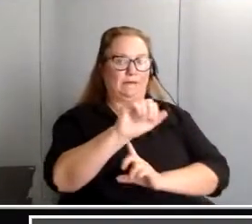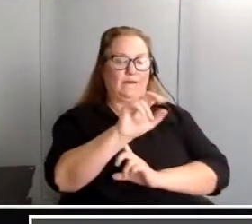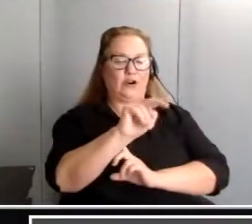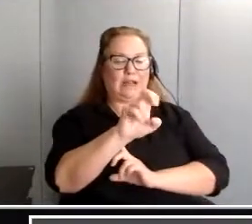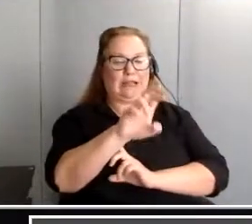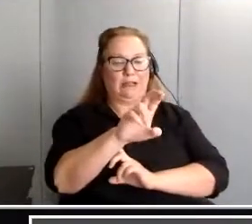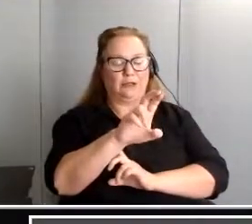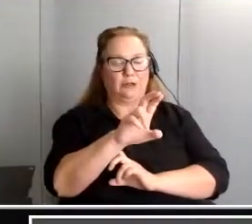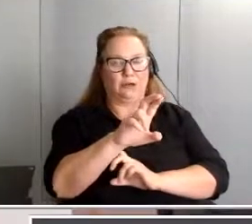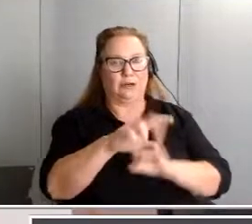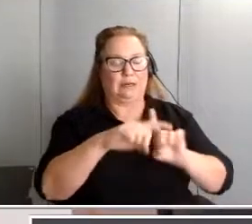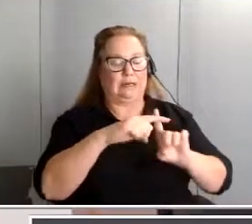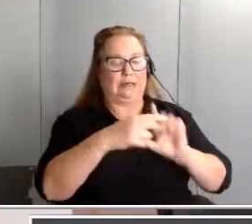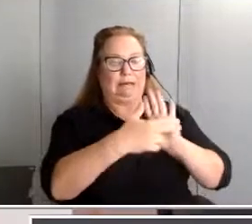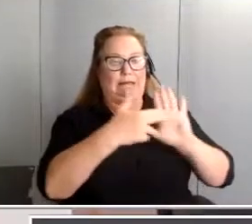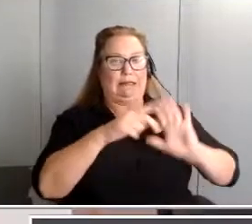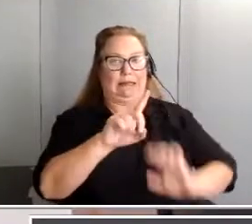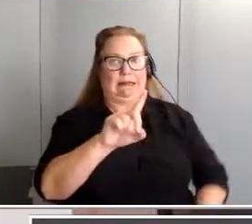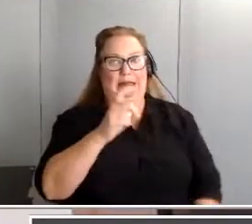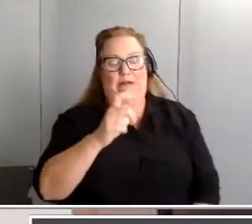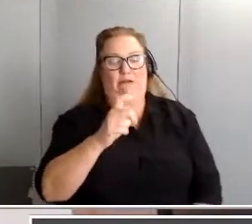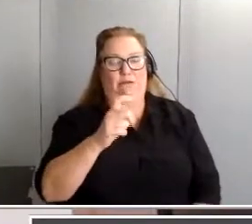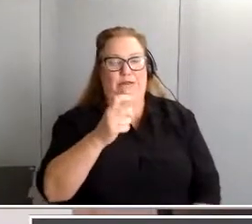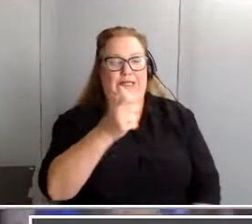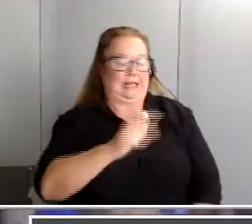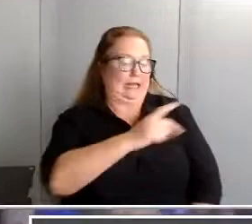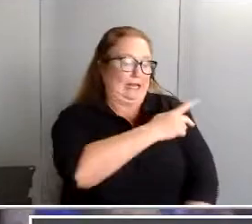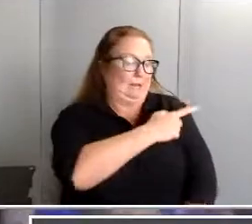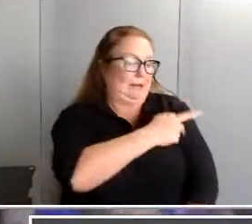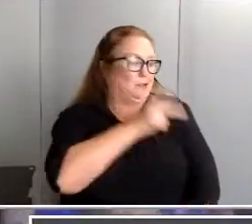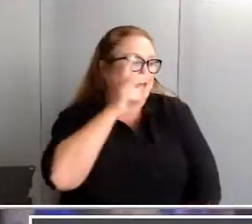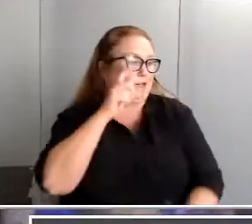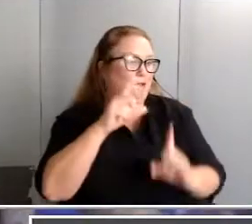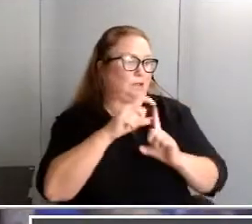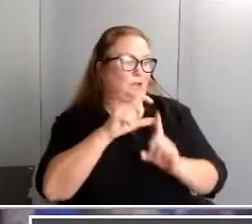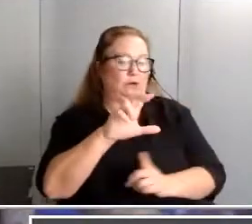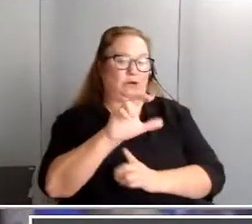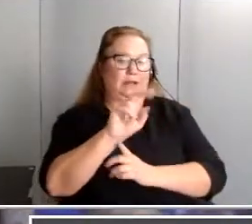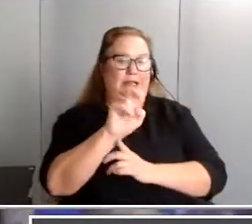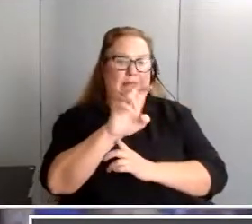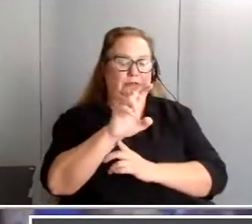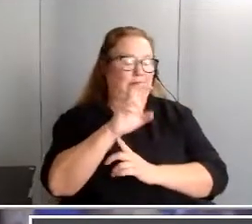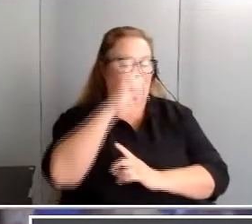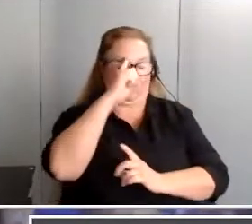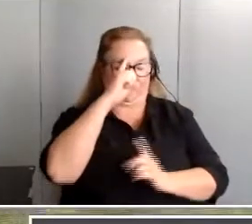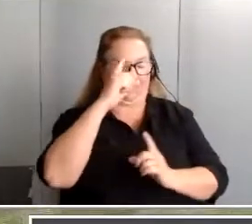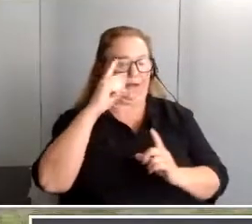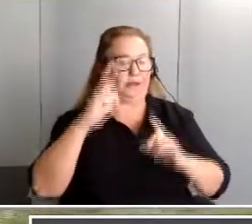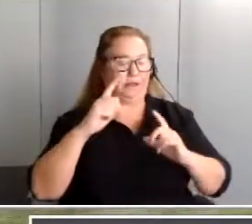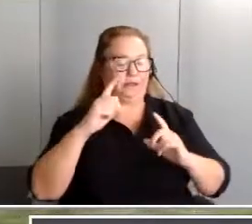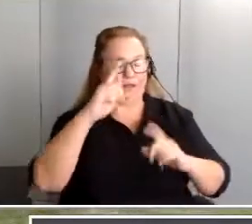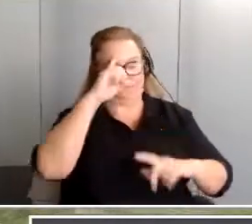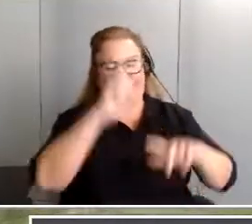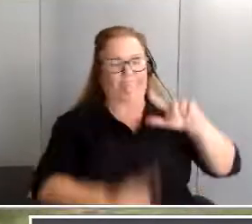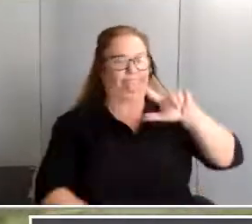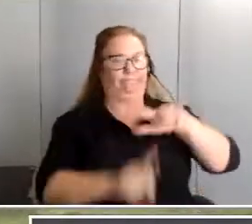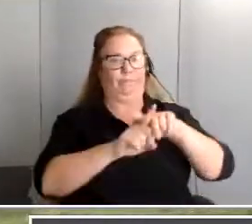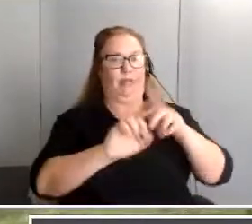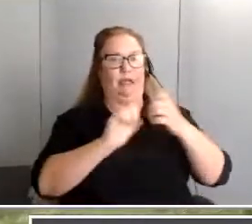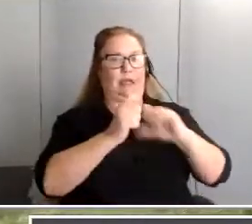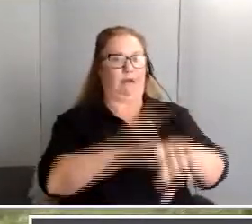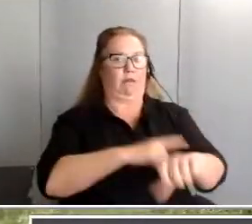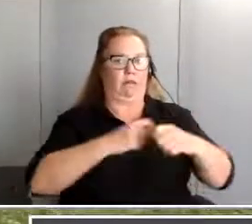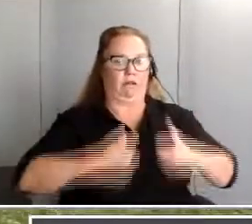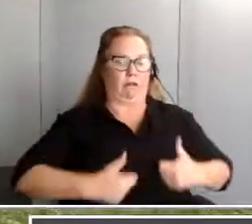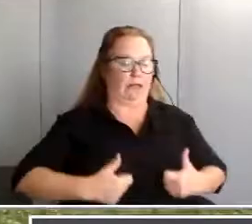The diagnosis, whenever any patient hears the word cancer, they have all kinds of crazy thoughts that go through their mind. How long have I got to live? When